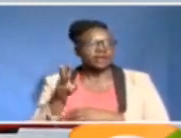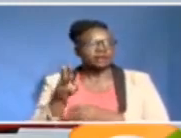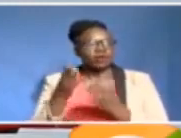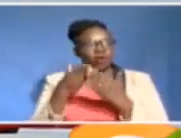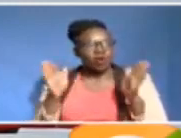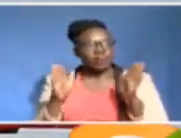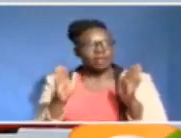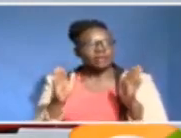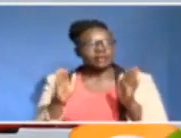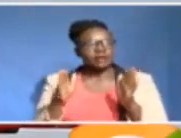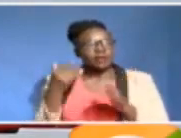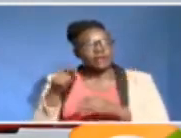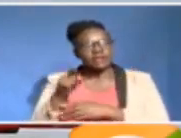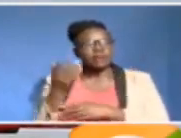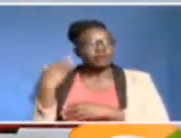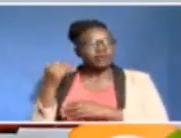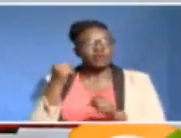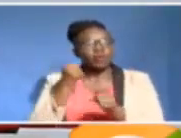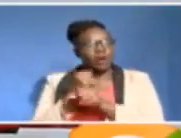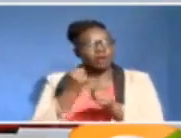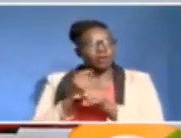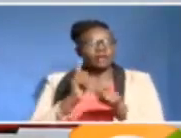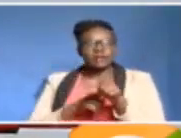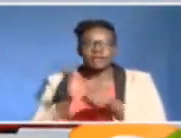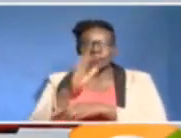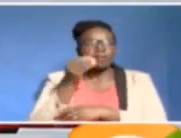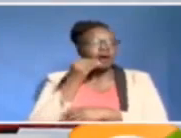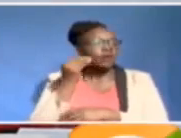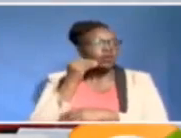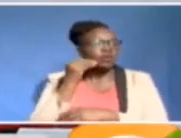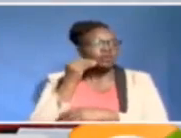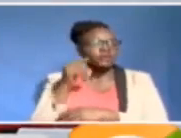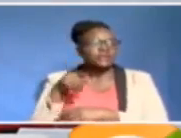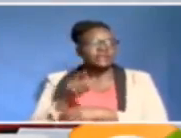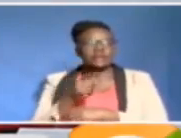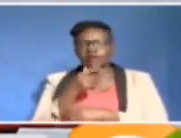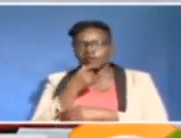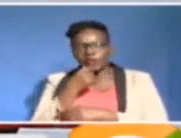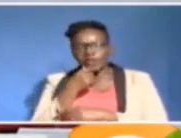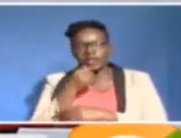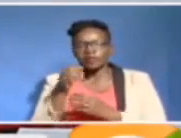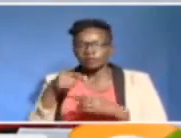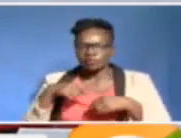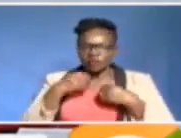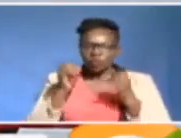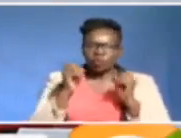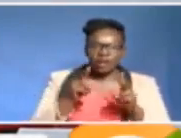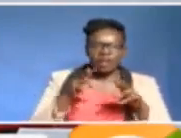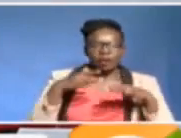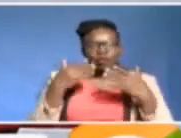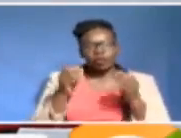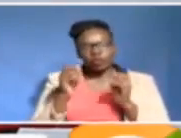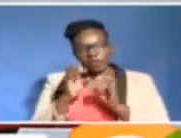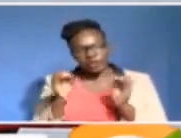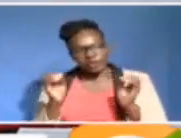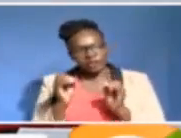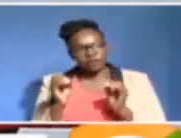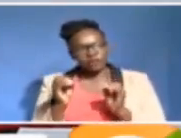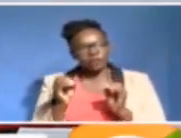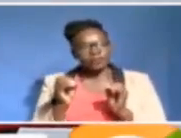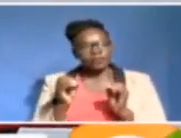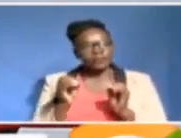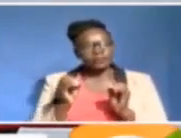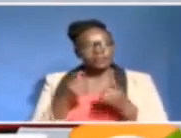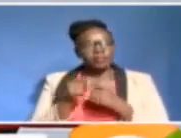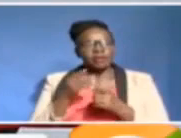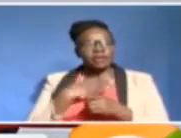used to work. But when she comes back home, she doesn't know if Bridget is okay mentally. You know, she didn't know, but my uncle used to rape me